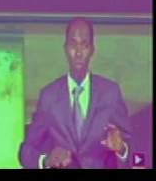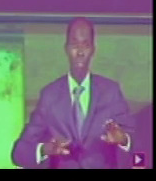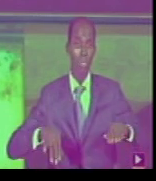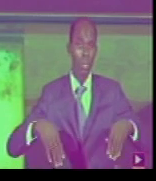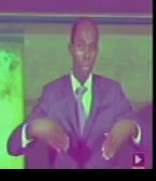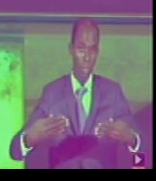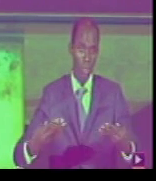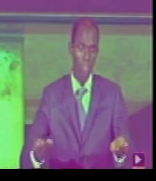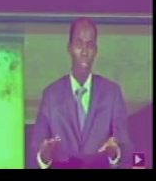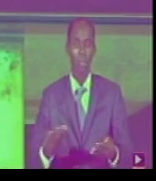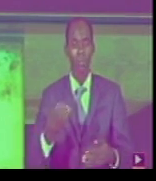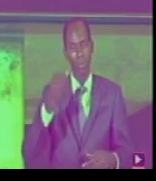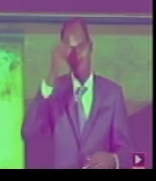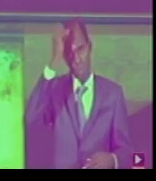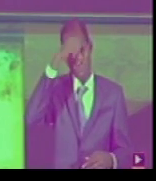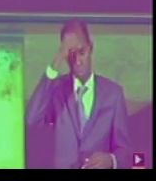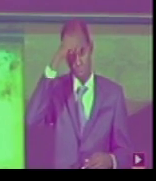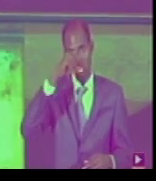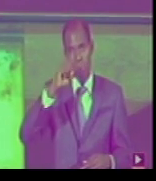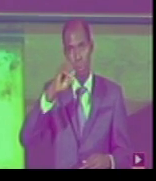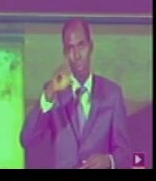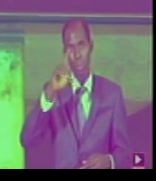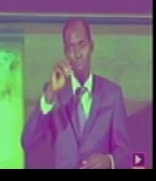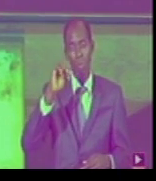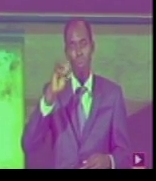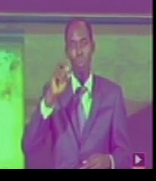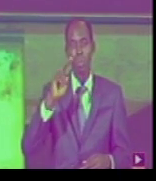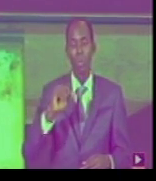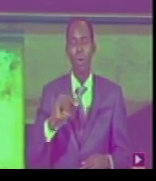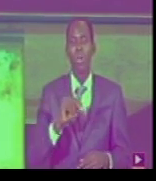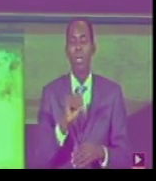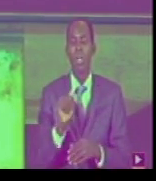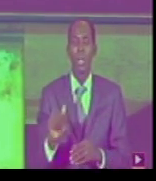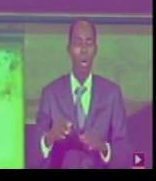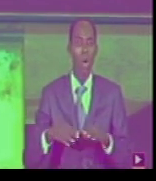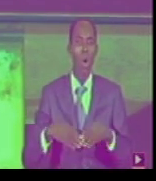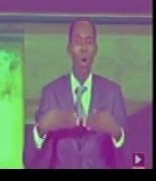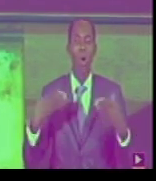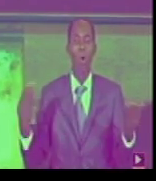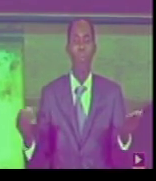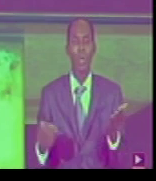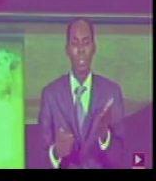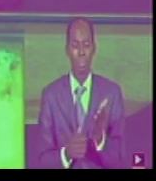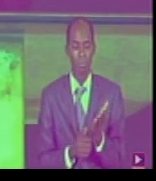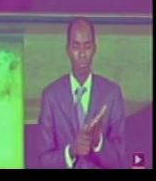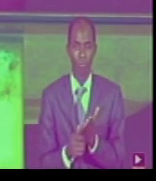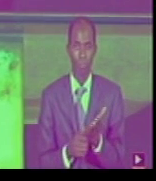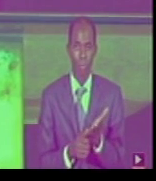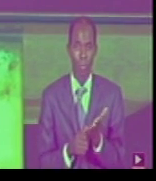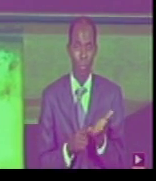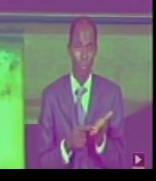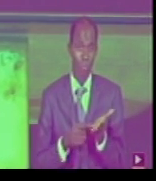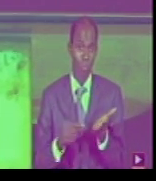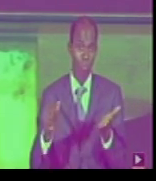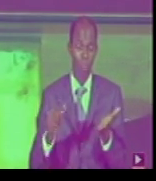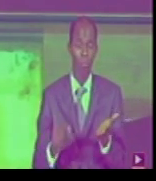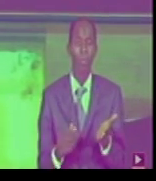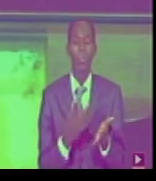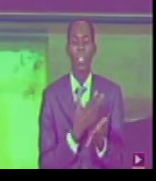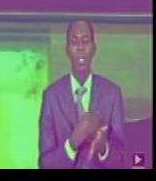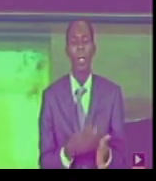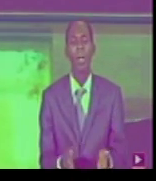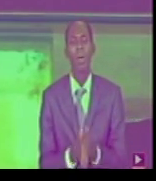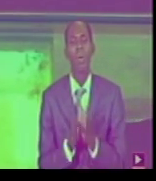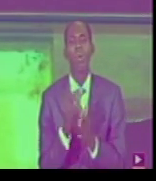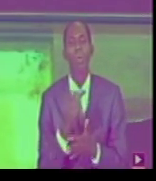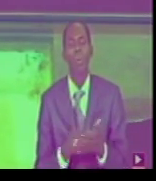open check and said, ask what you want. As you come to the new, what